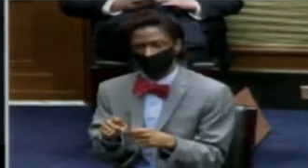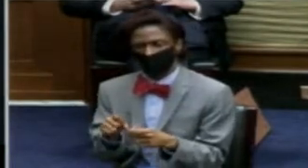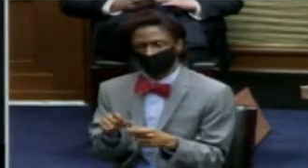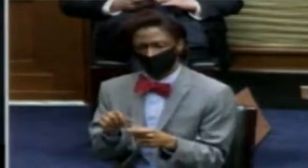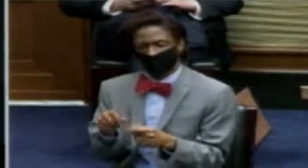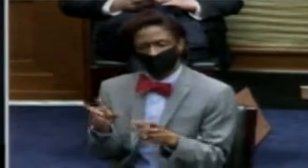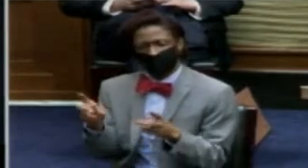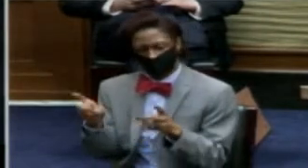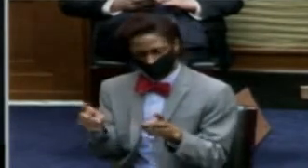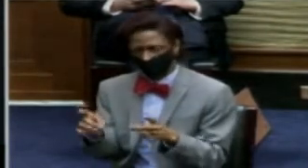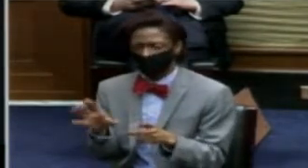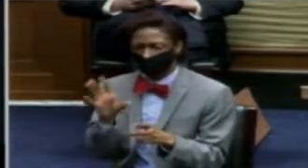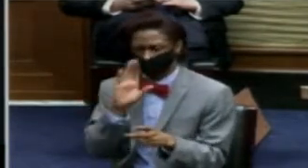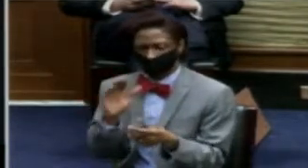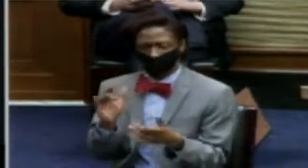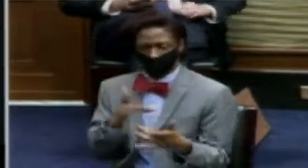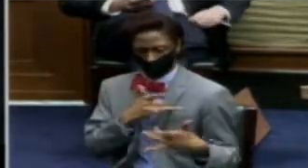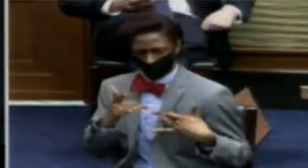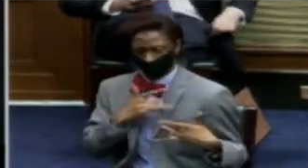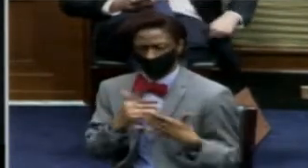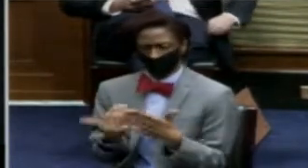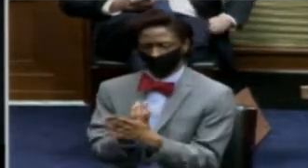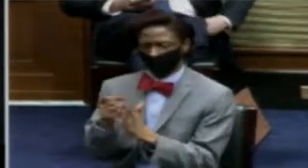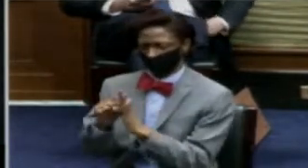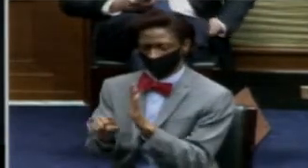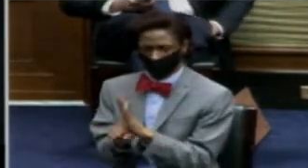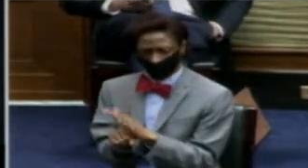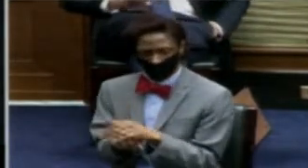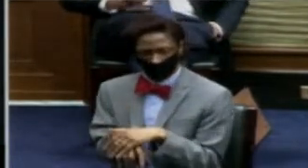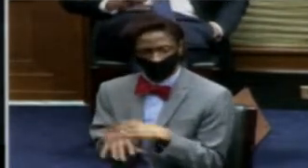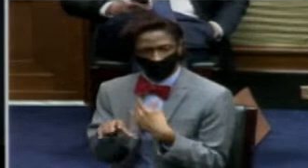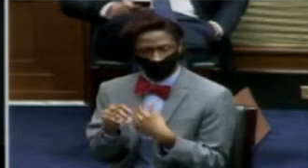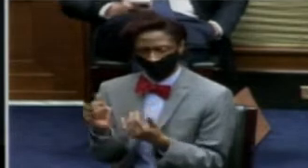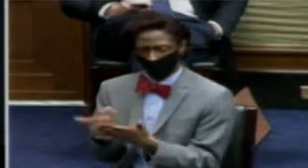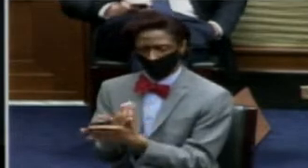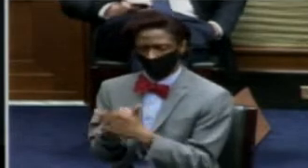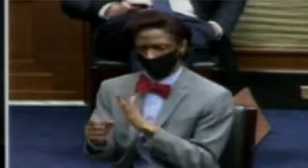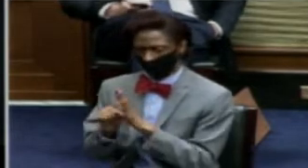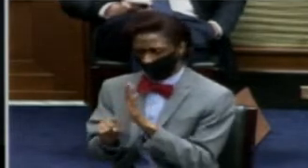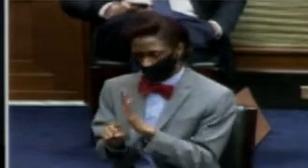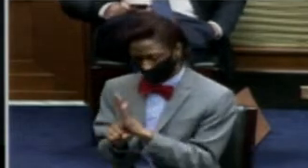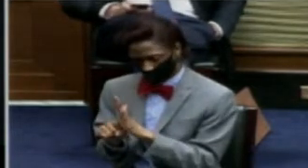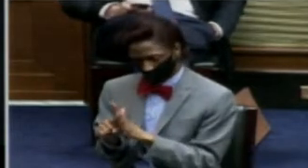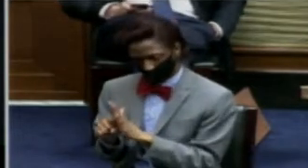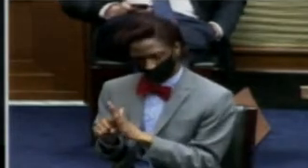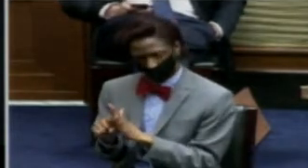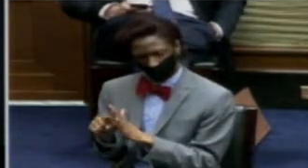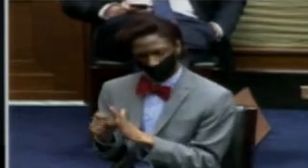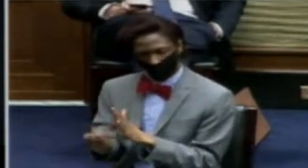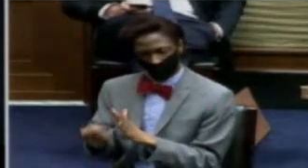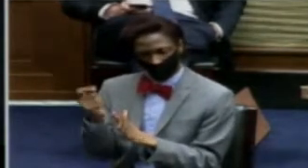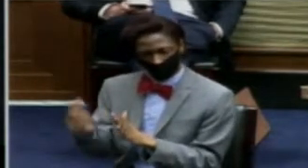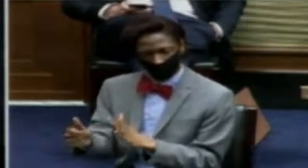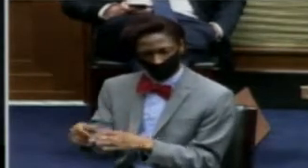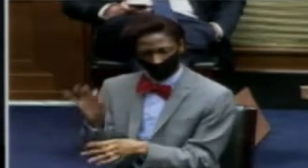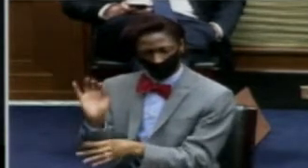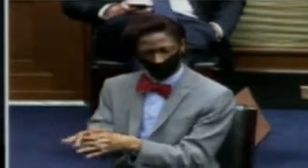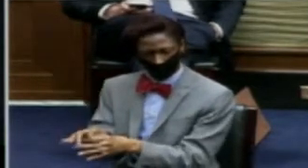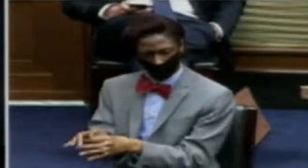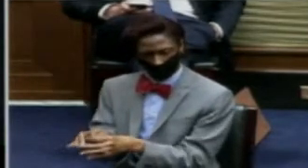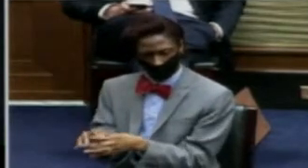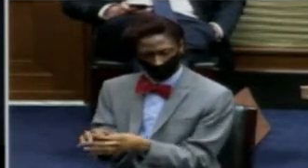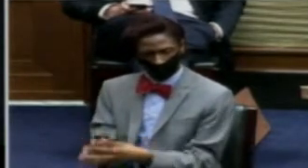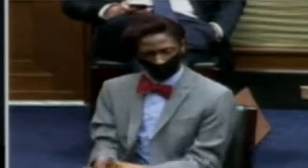completely dwarfed and surrounded by a new state over which Congress would have no authority. And this new state, in turn, could easily bully the tiny federal enclave into dependence on all